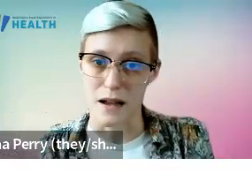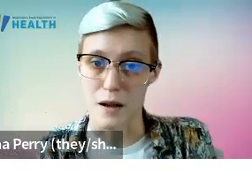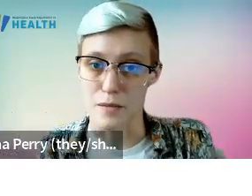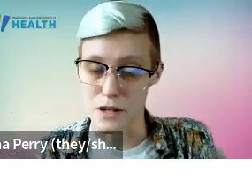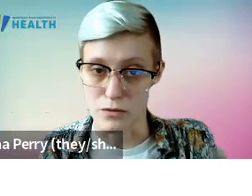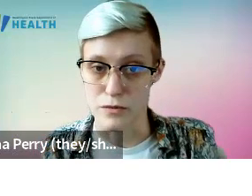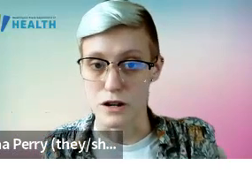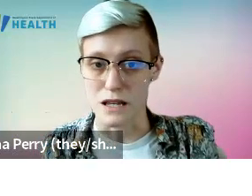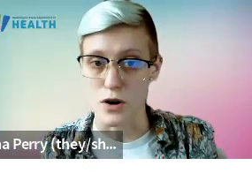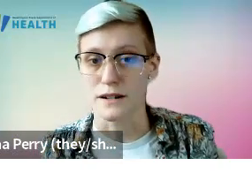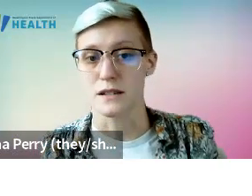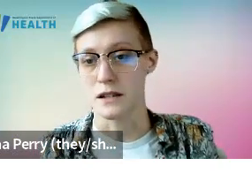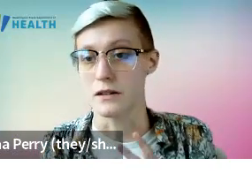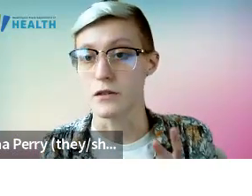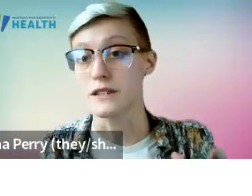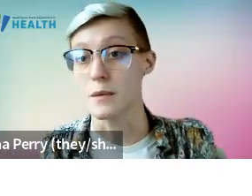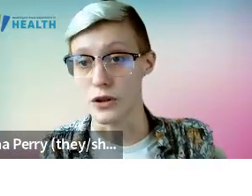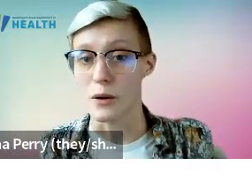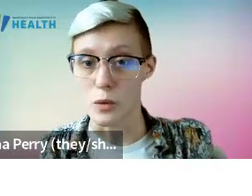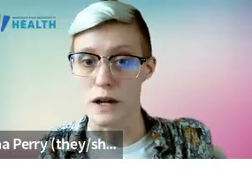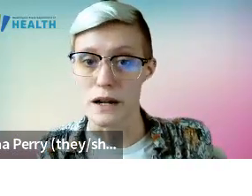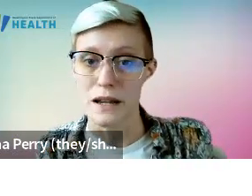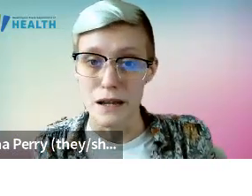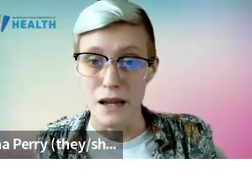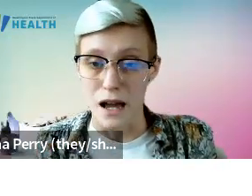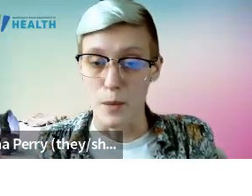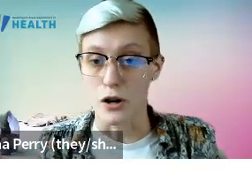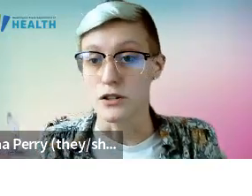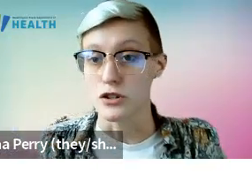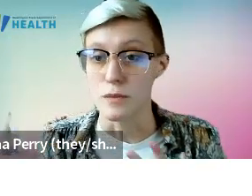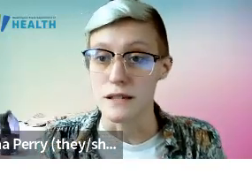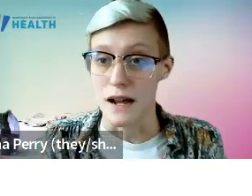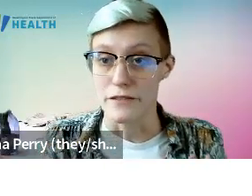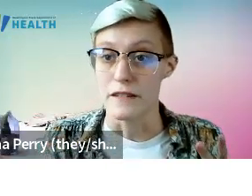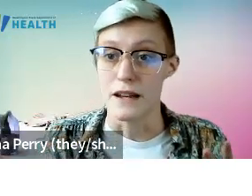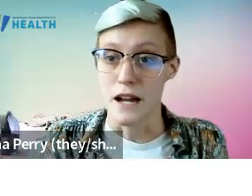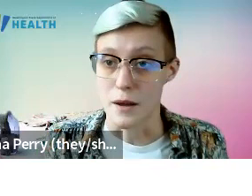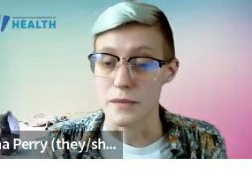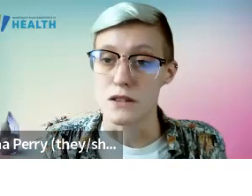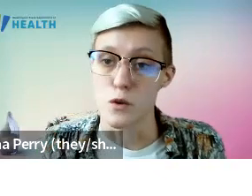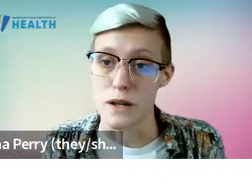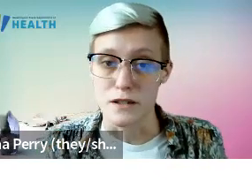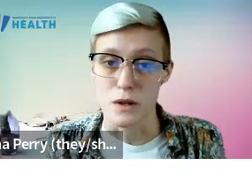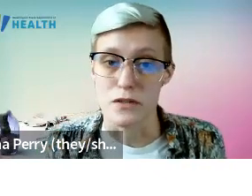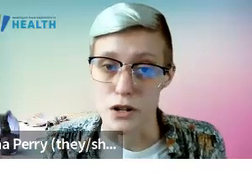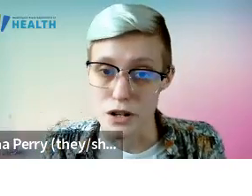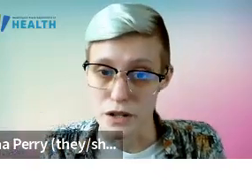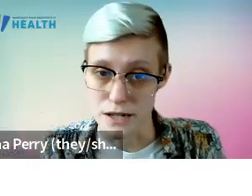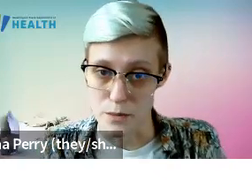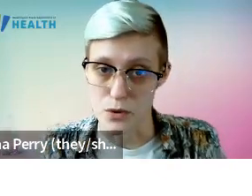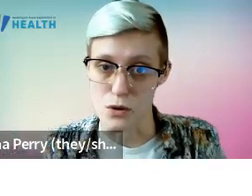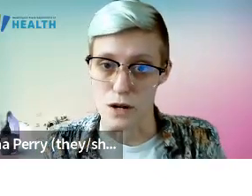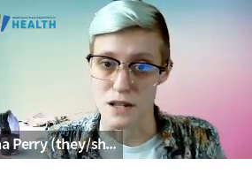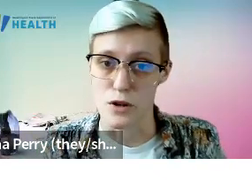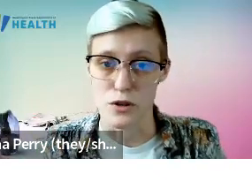988, currently in practice to, for example, 911, are extremely staff and time consuming. So we even heard of